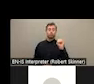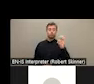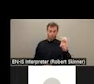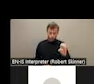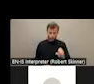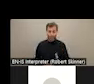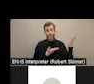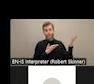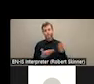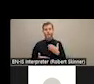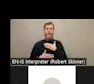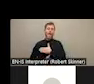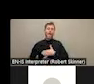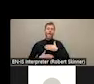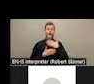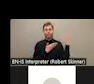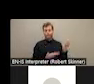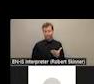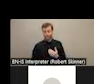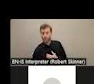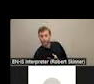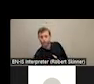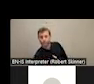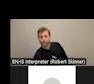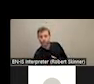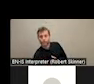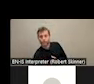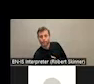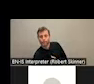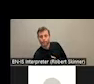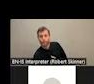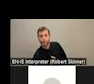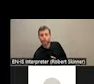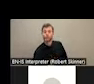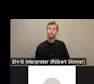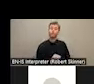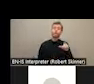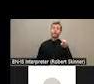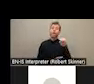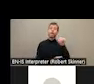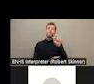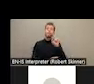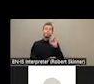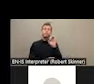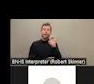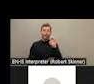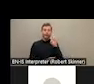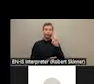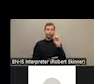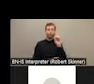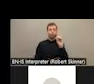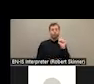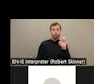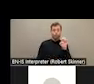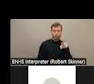here. Marie-Rose has spent 15 years in the field of inclusive education, working in diverse roles in